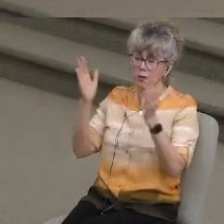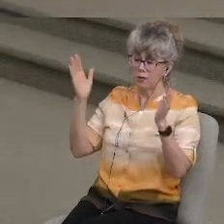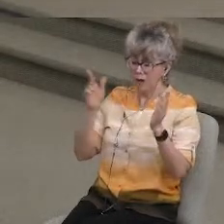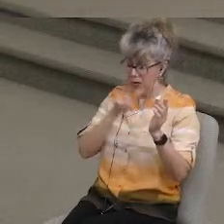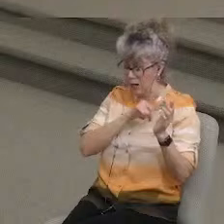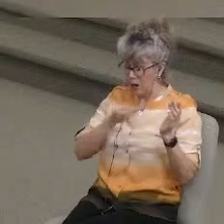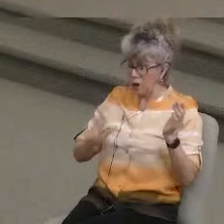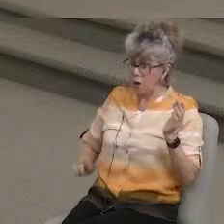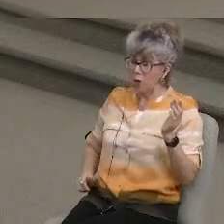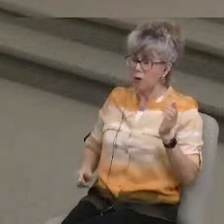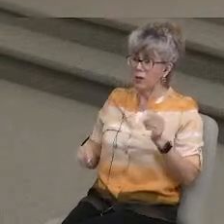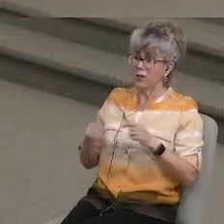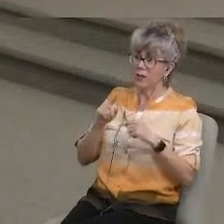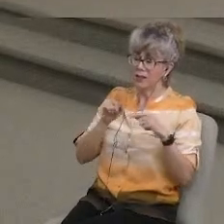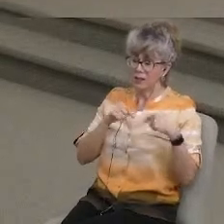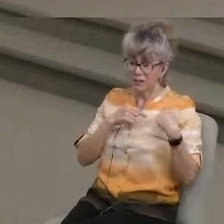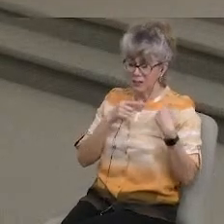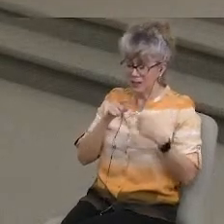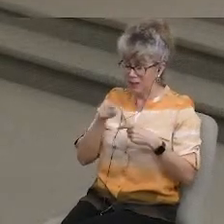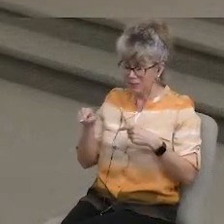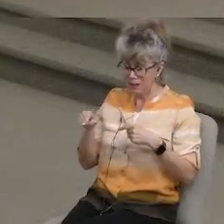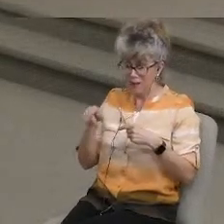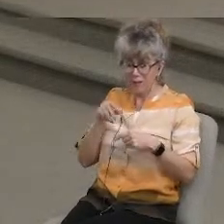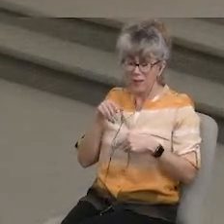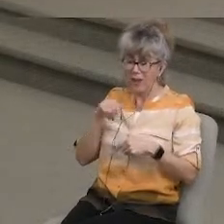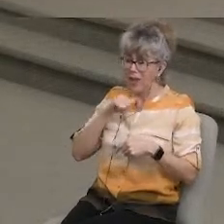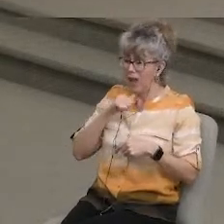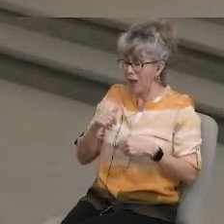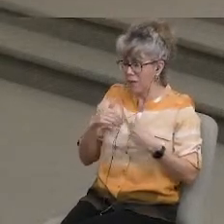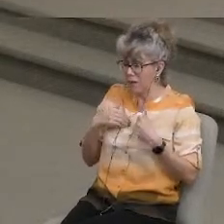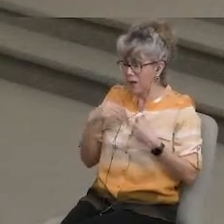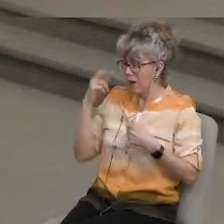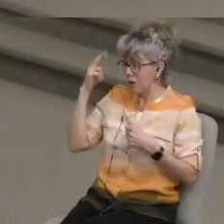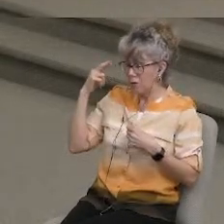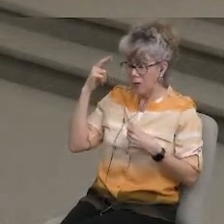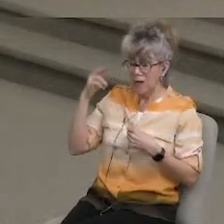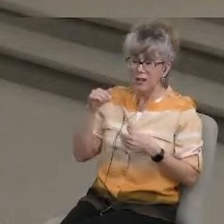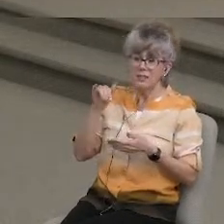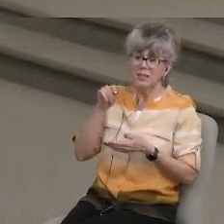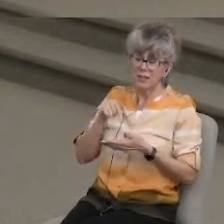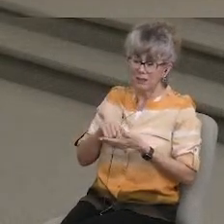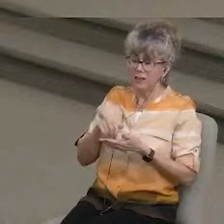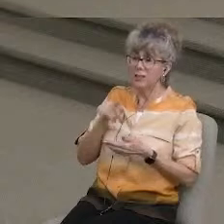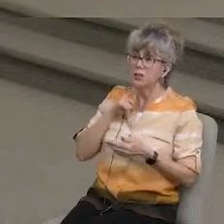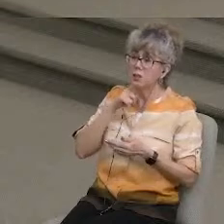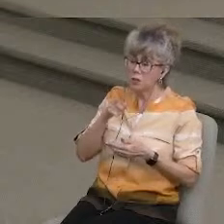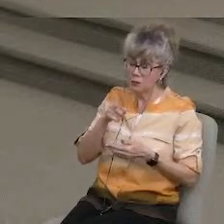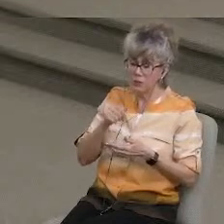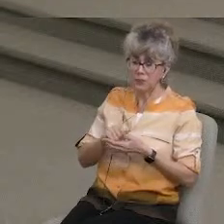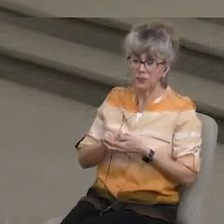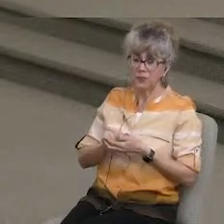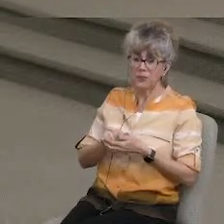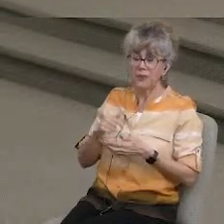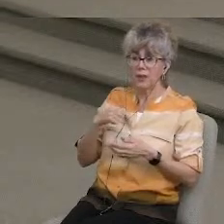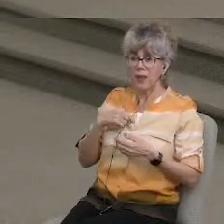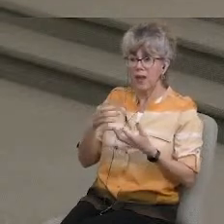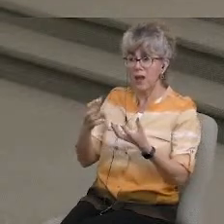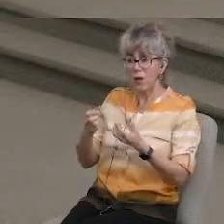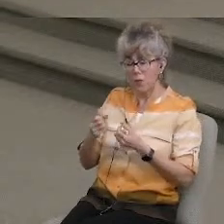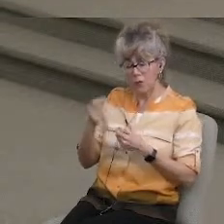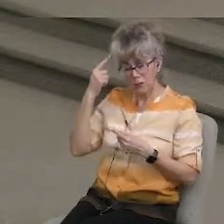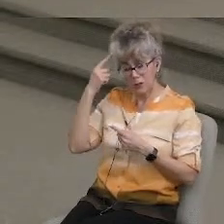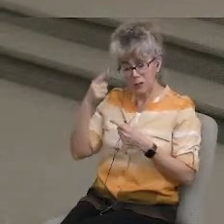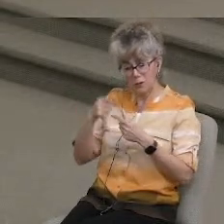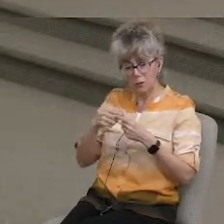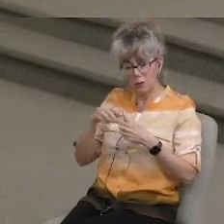Until that very moment, they had not realized this truth. And I want you to make the spiritual